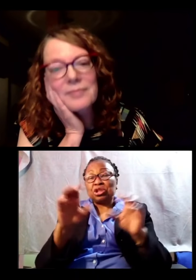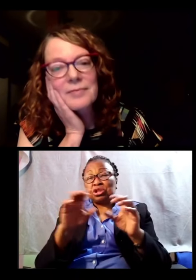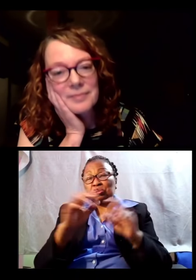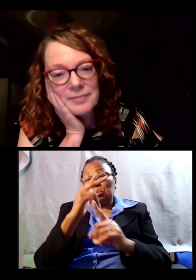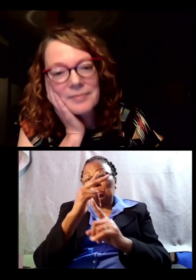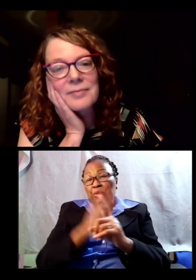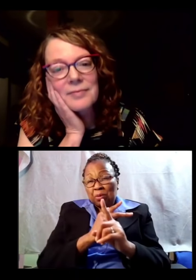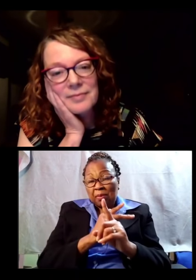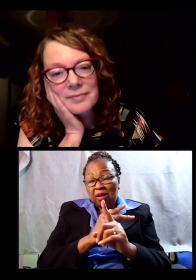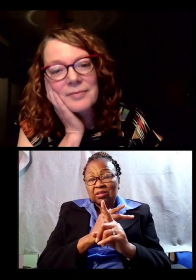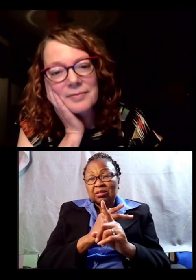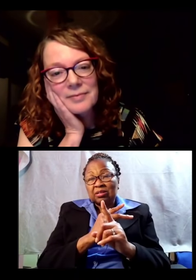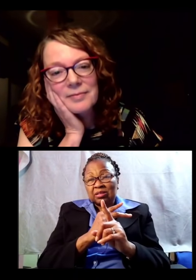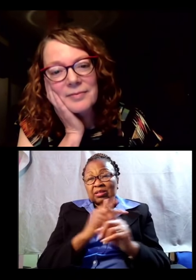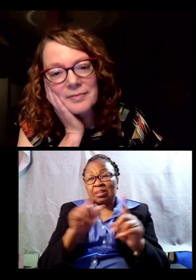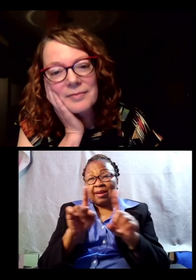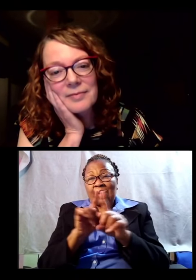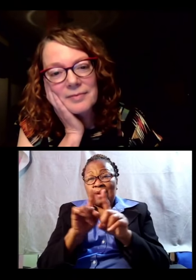something